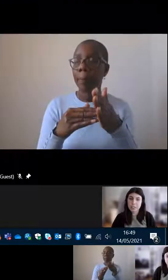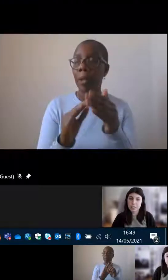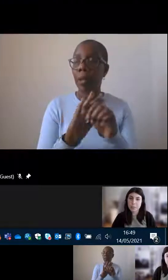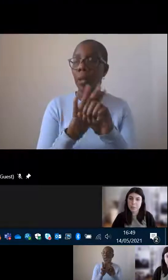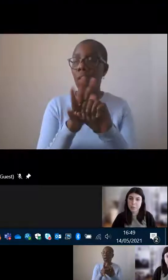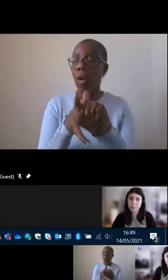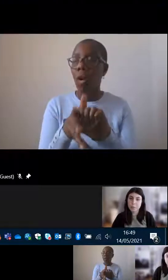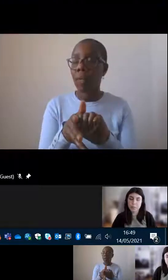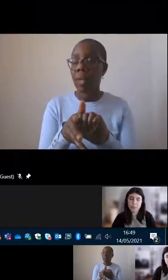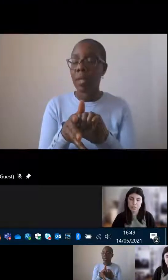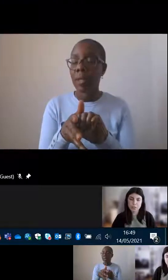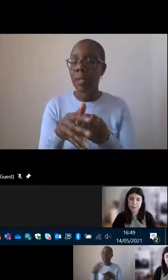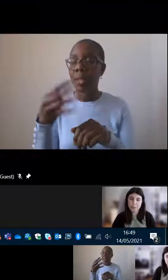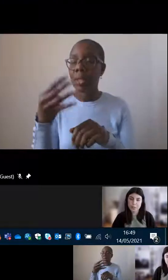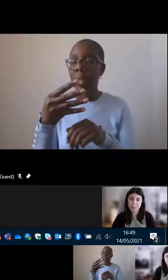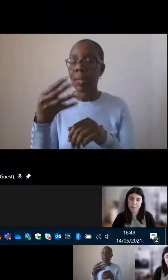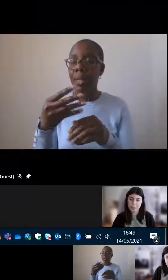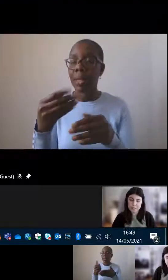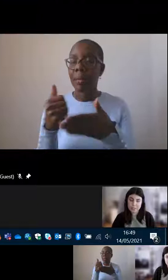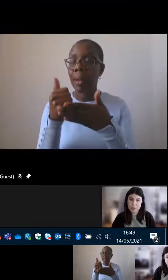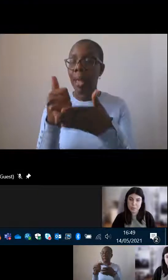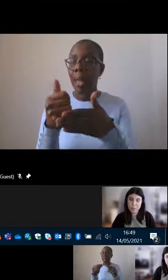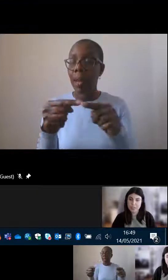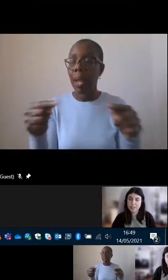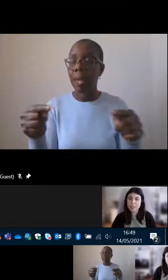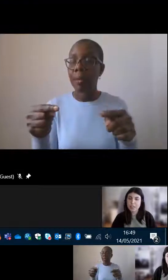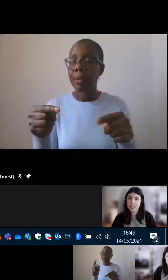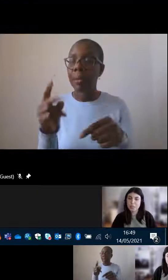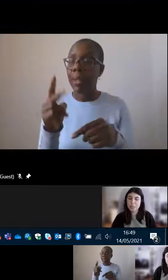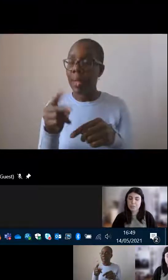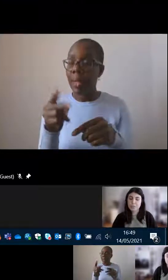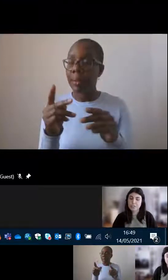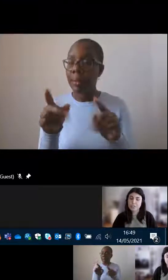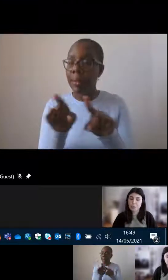Again, please check on the newham.gov website as well,